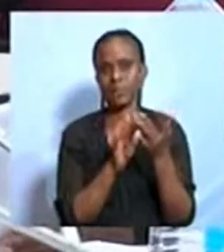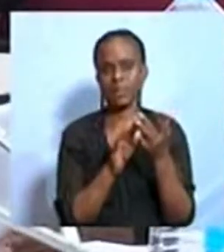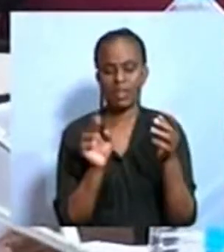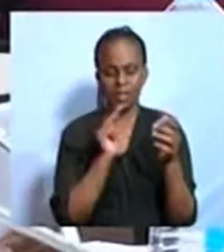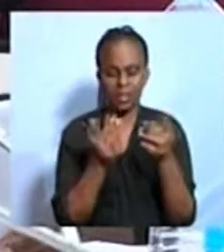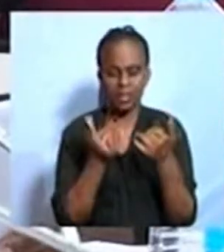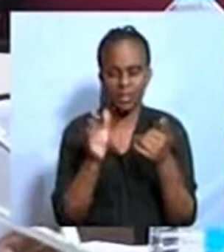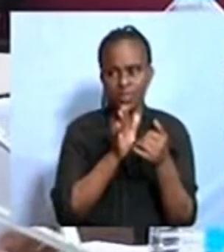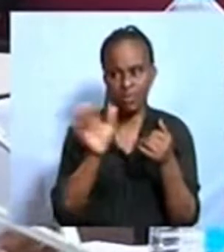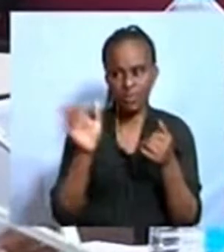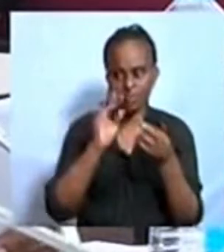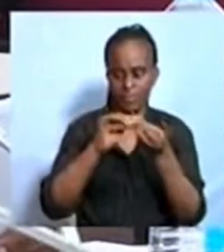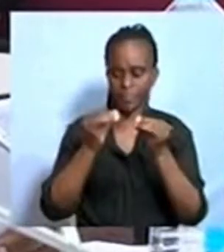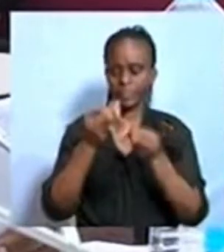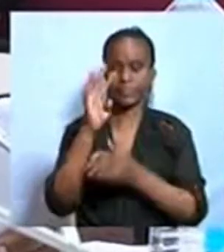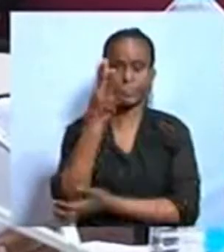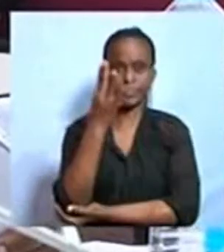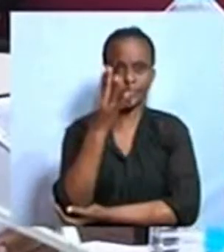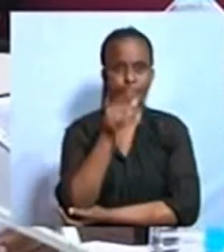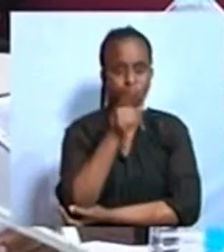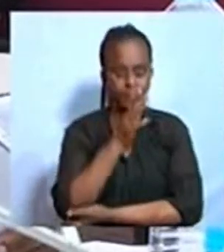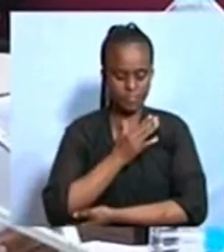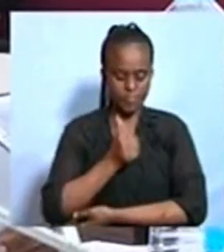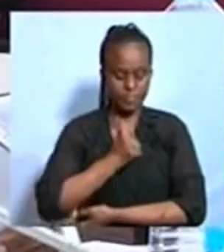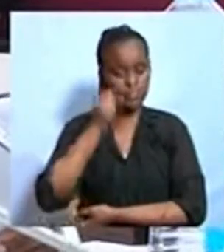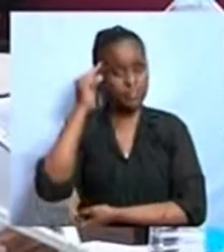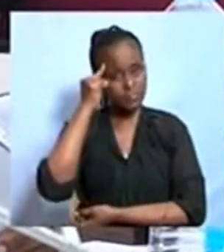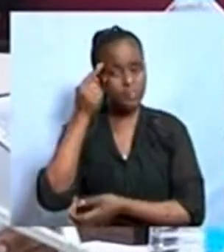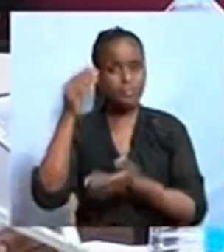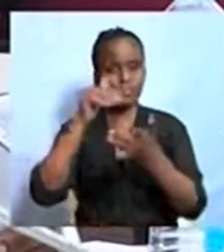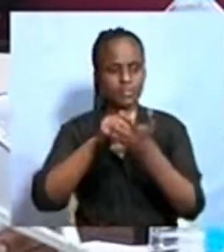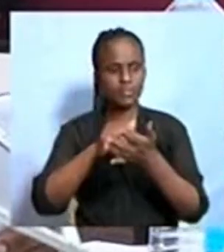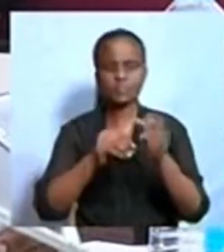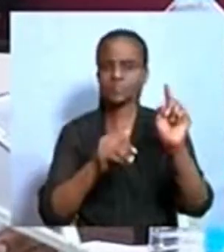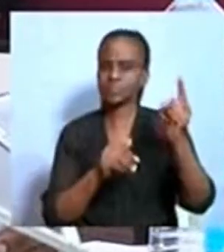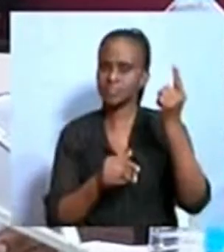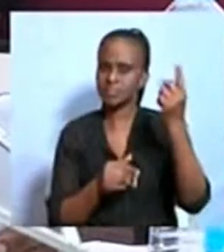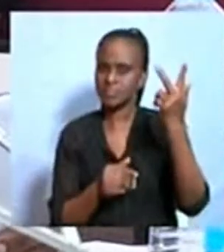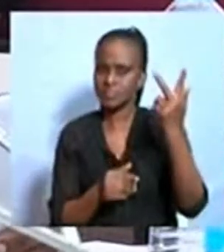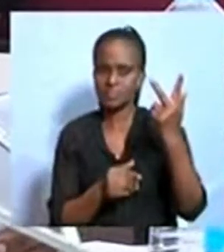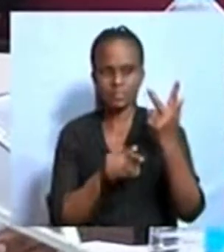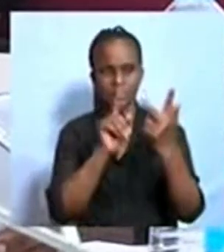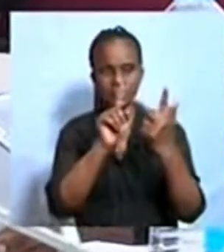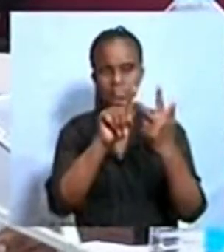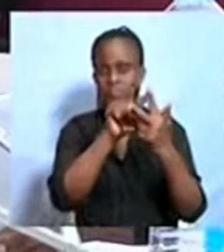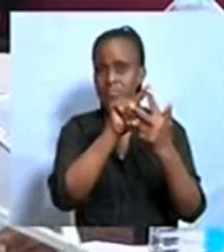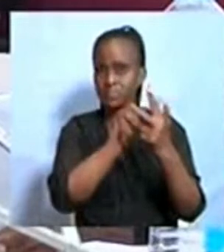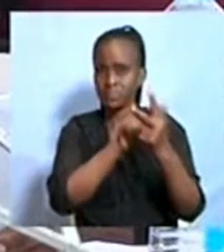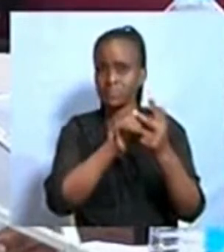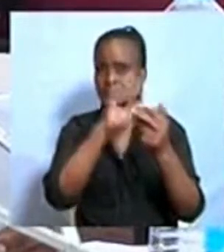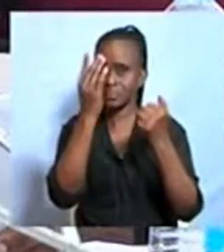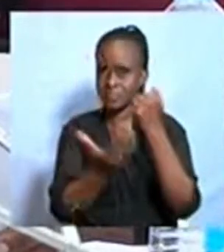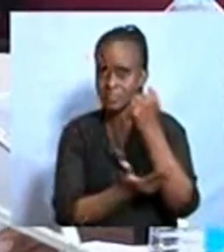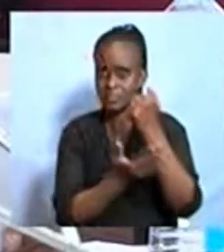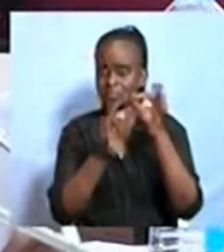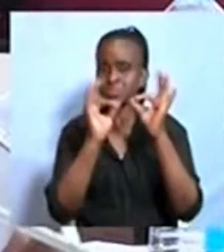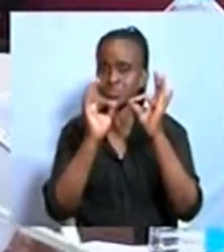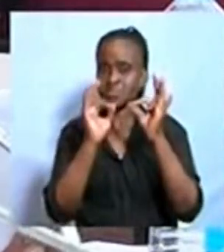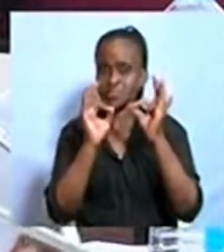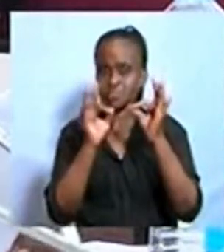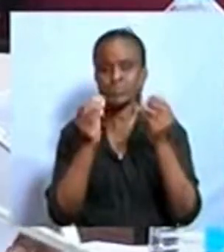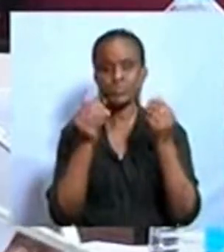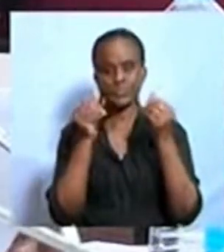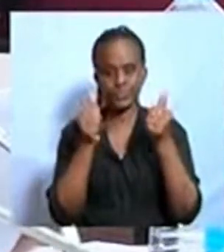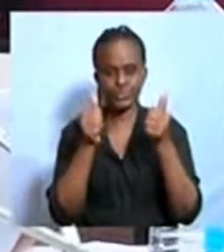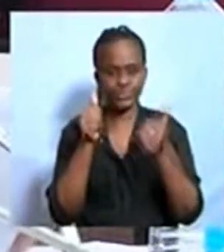go to number 4, I think, again, the first 3 priorities there have been well covered with allocations. The